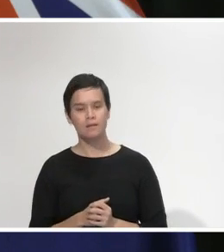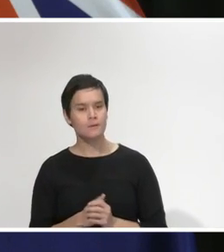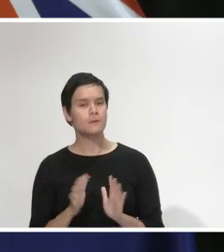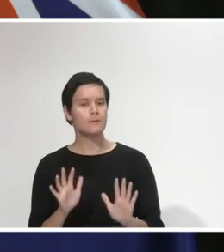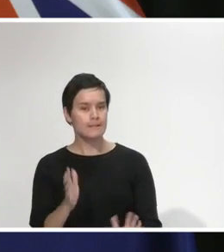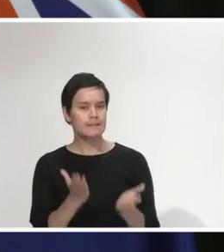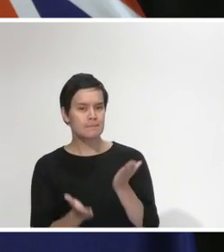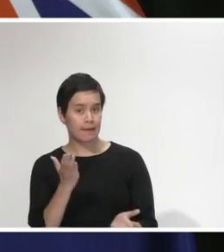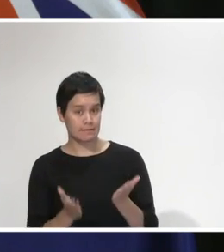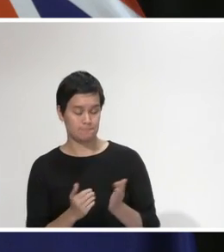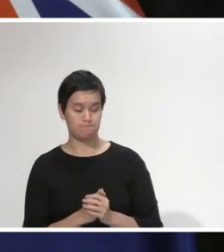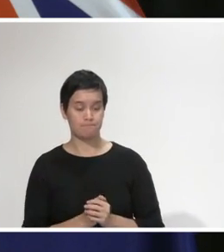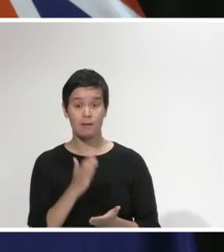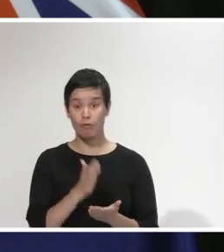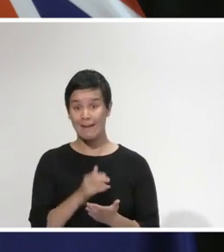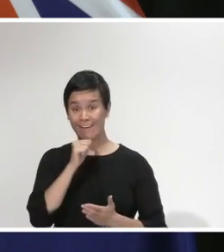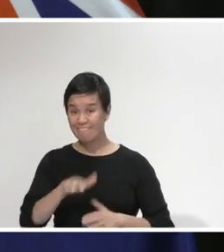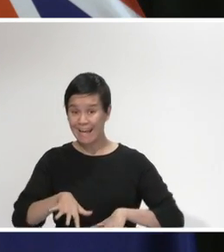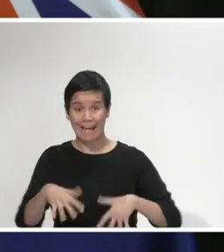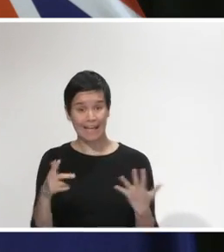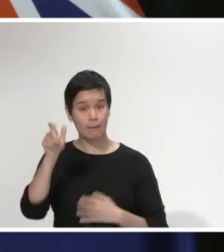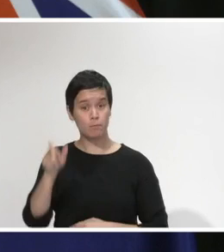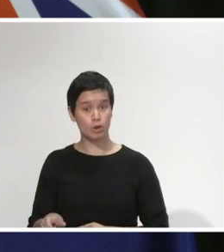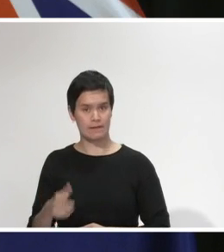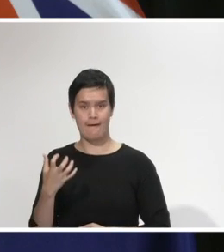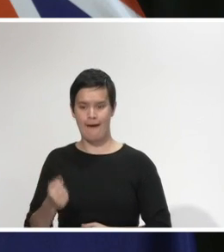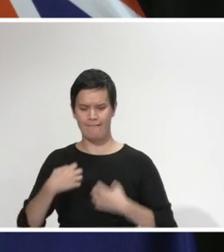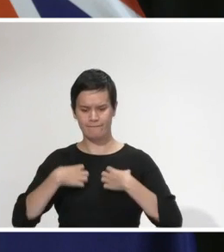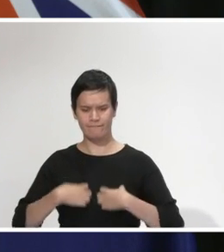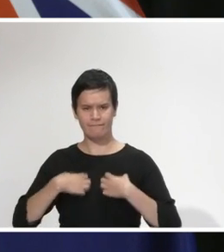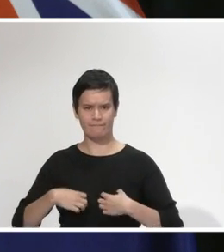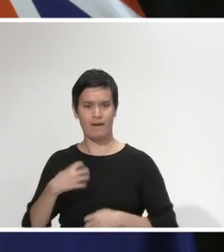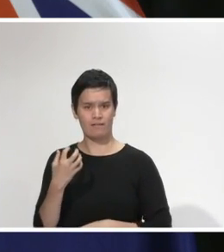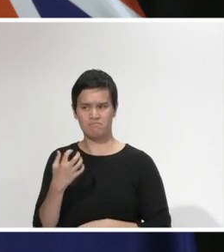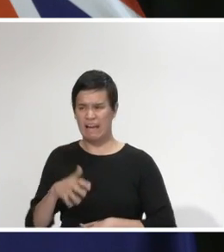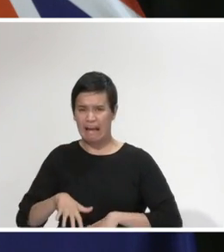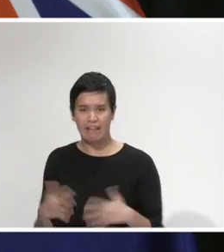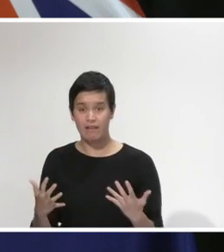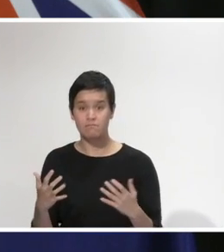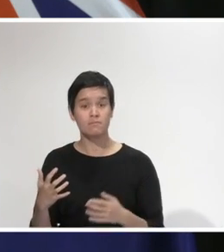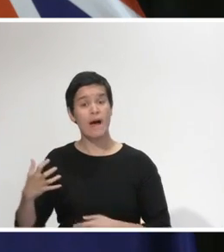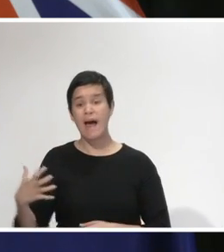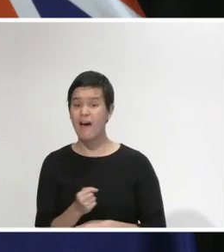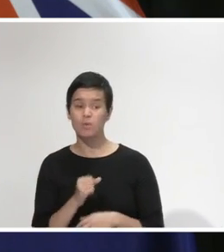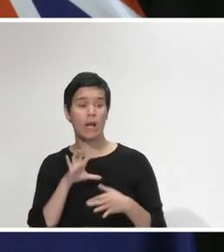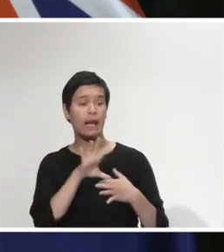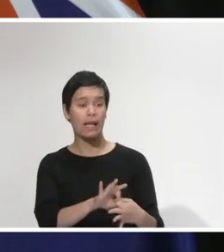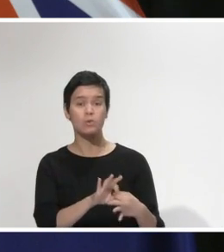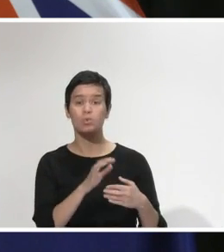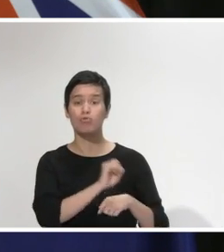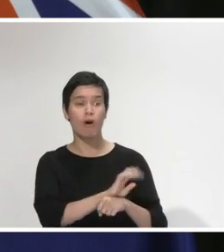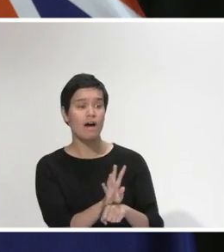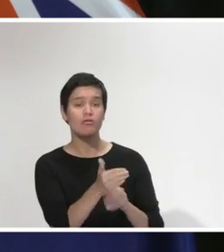test pretty much anyone who has got symptoms of a respiratory illness, so a low threshold for testing, and that is the most important, and also to